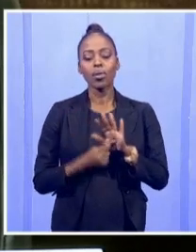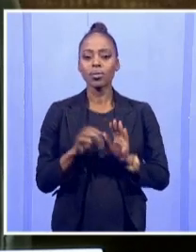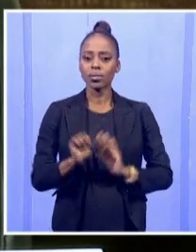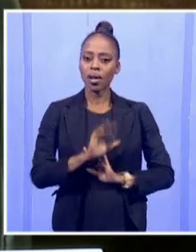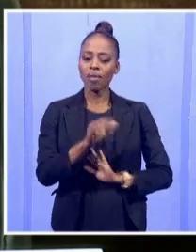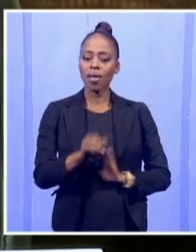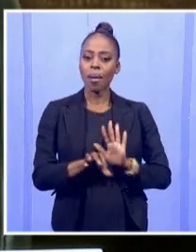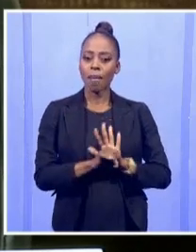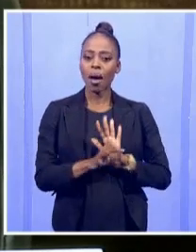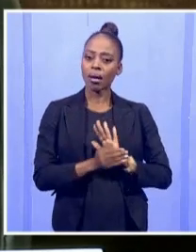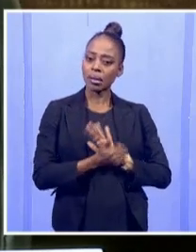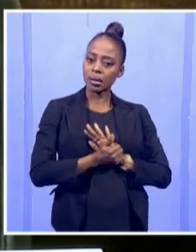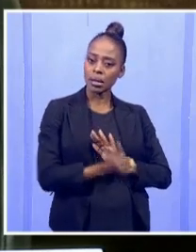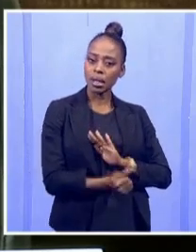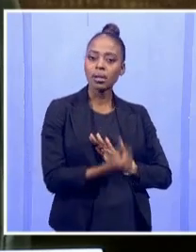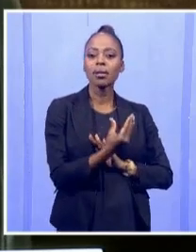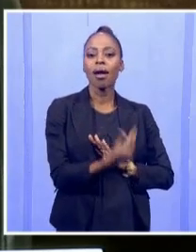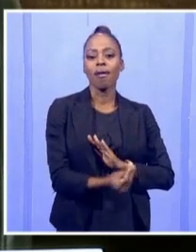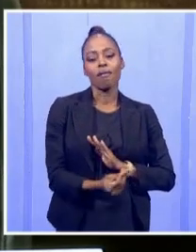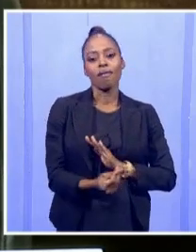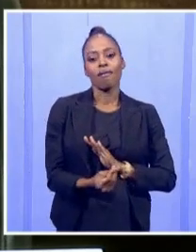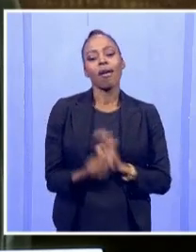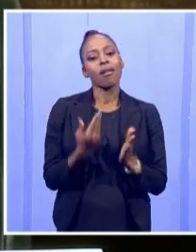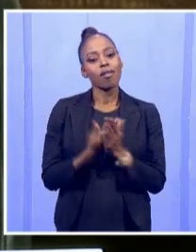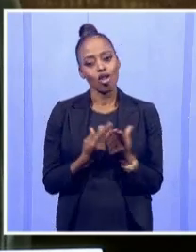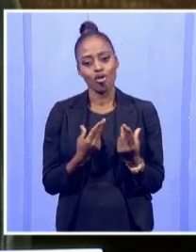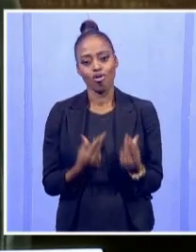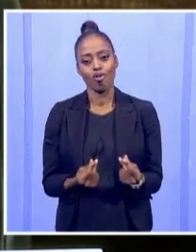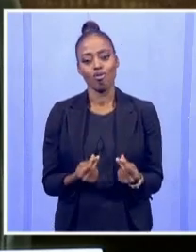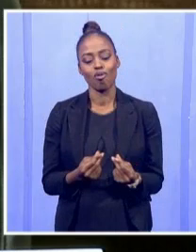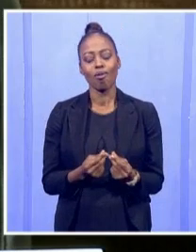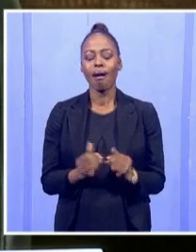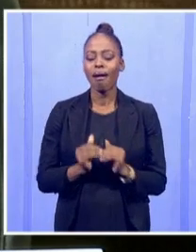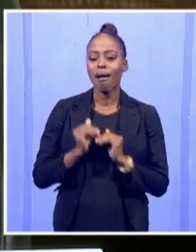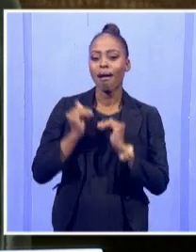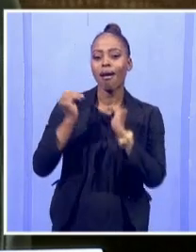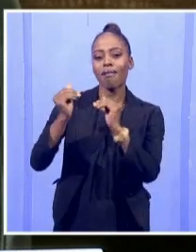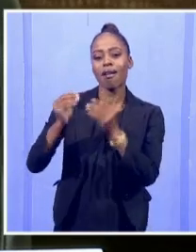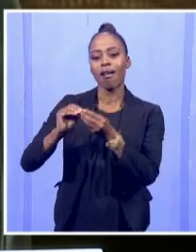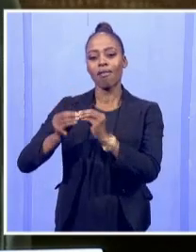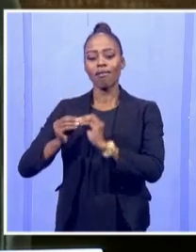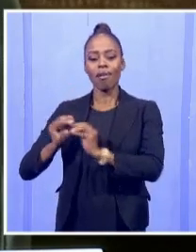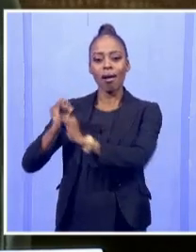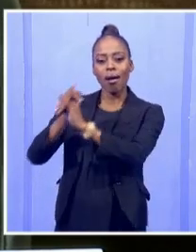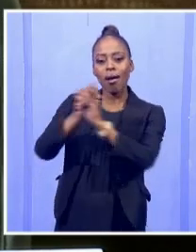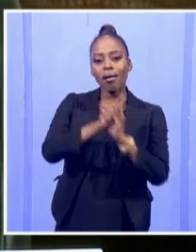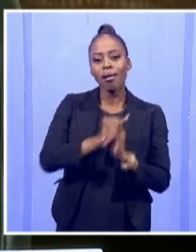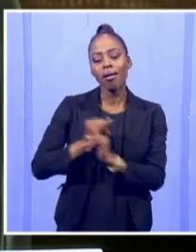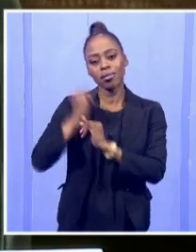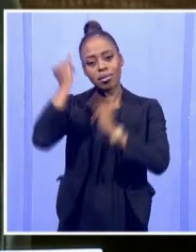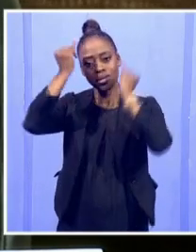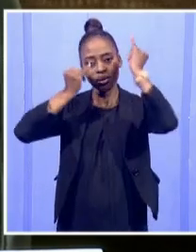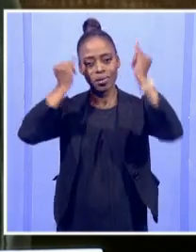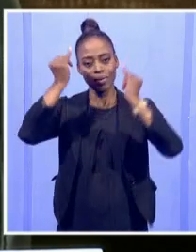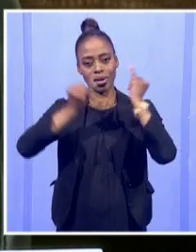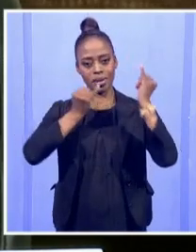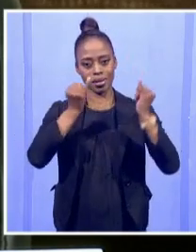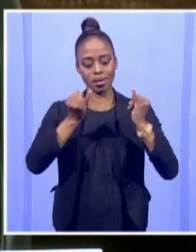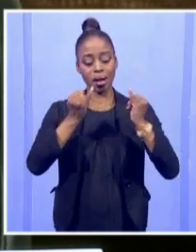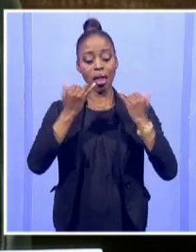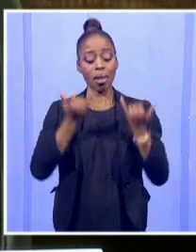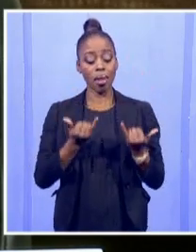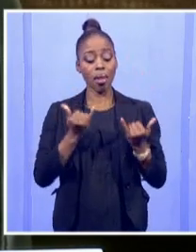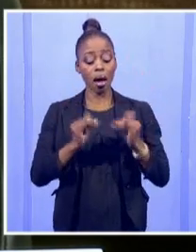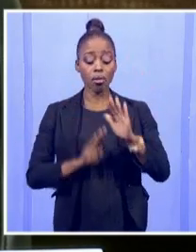African market, ranging from advanced manufacturing to industrial innovation. To scale these